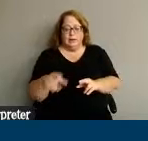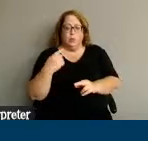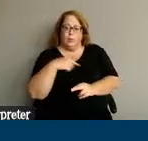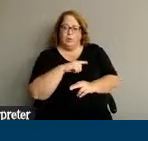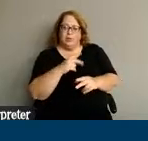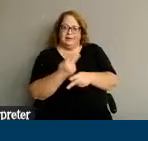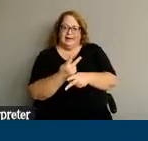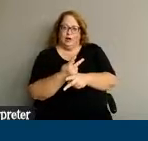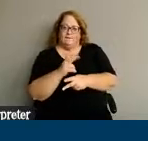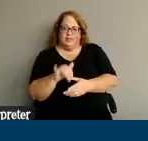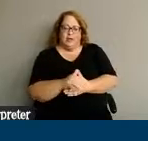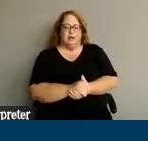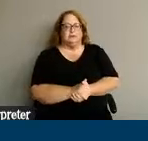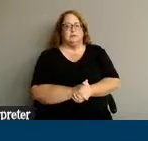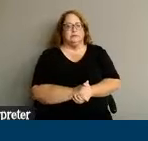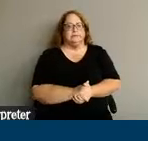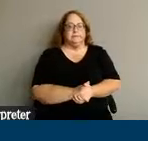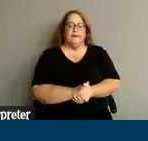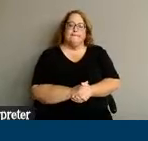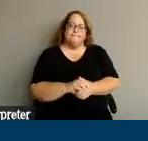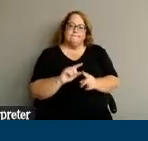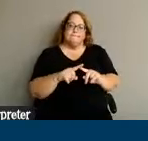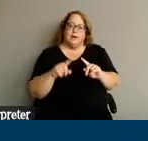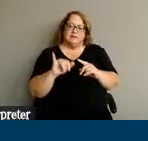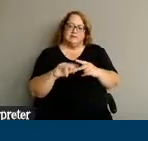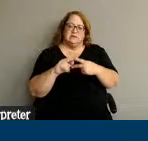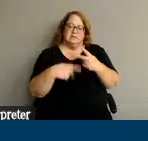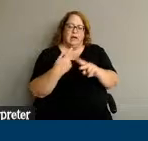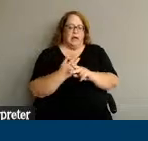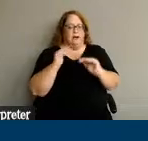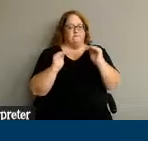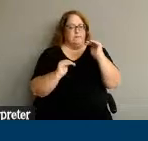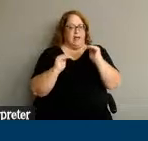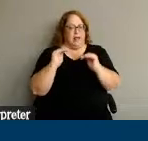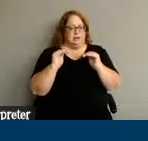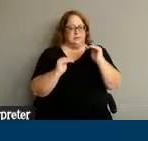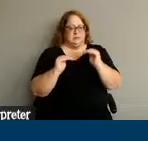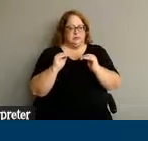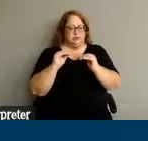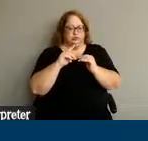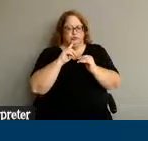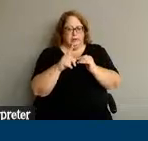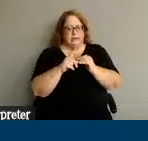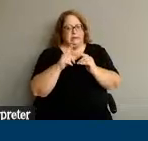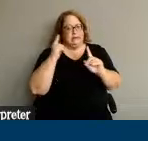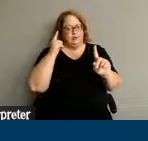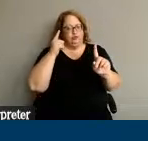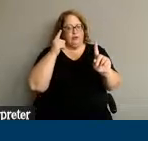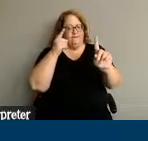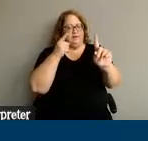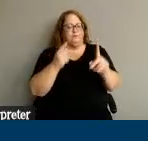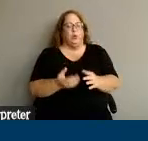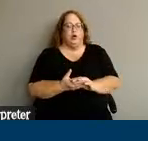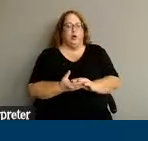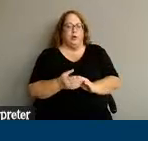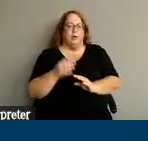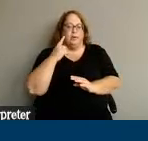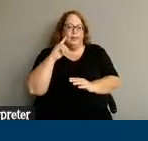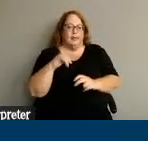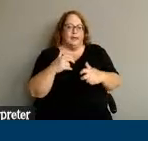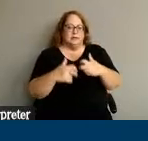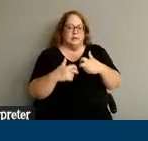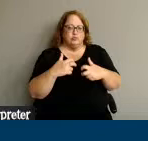take care of that, you know. But it's that kind of balance you need to really be striving for, and I think that's the problem,